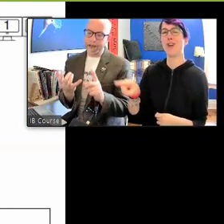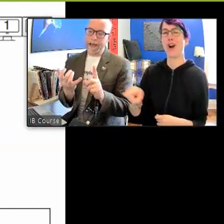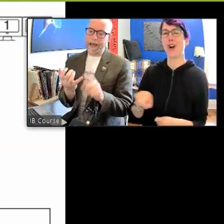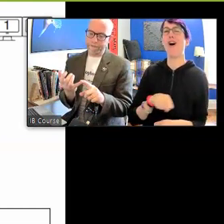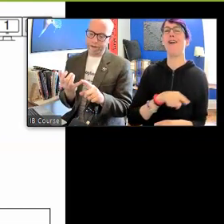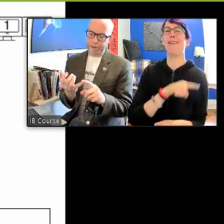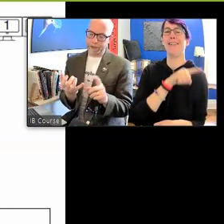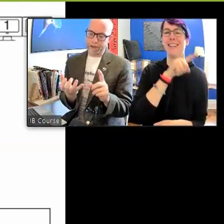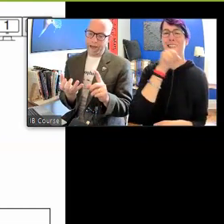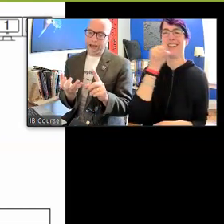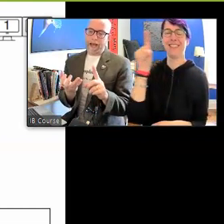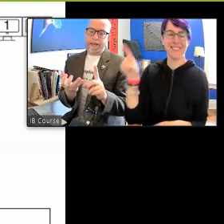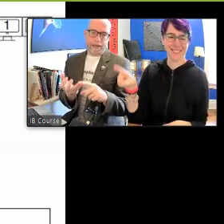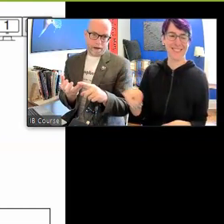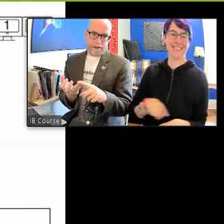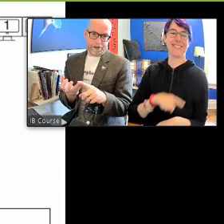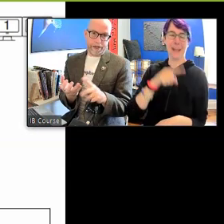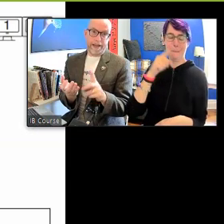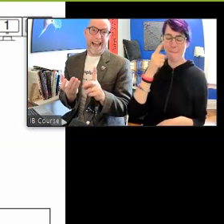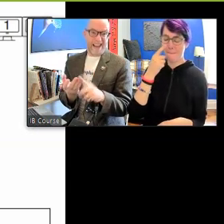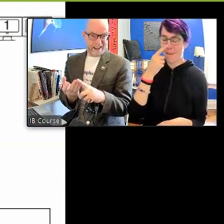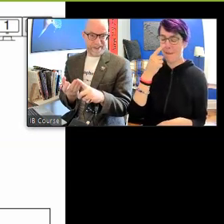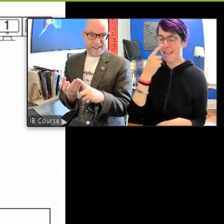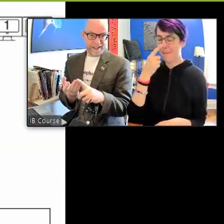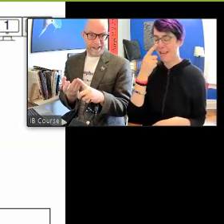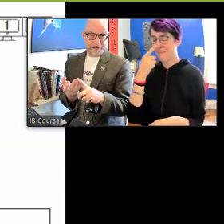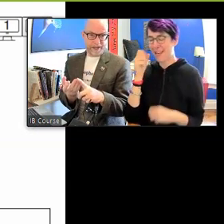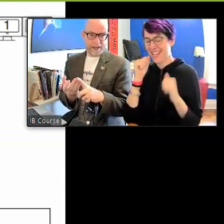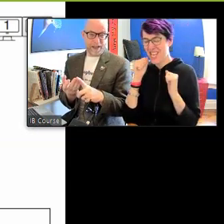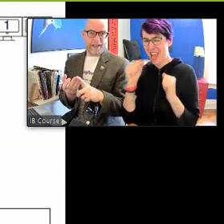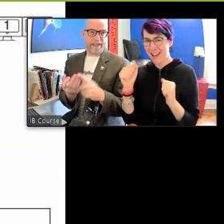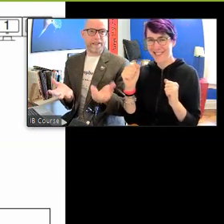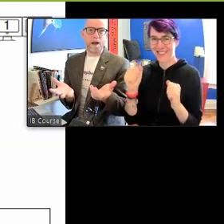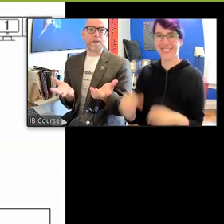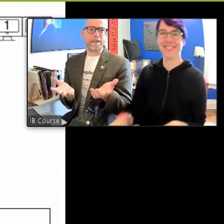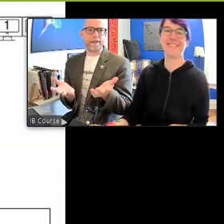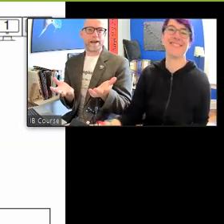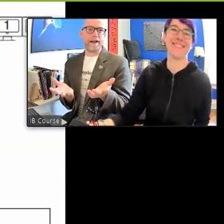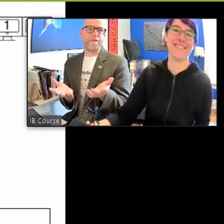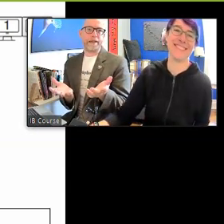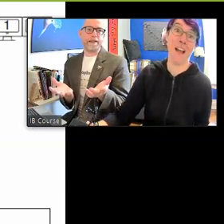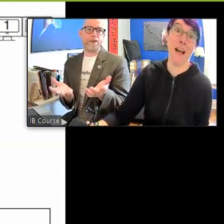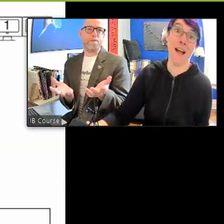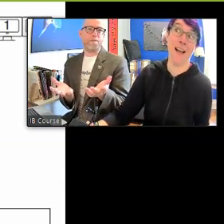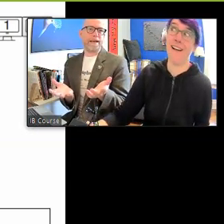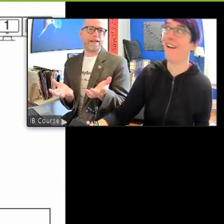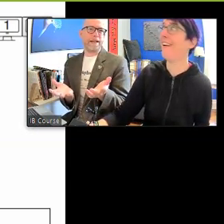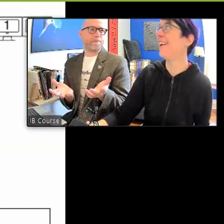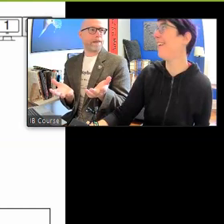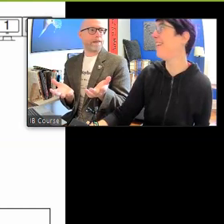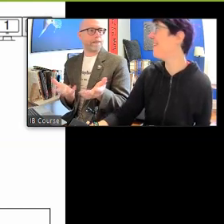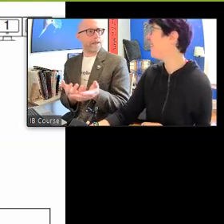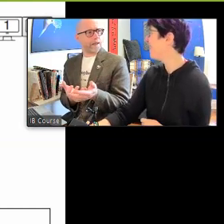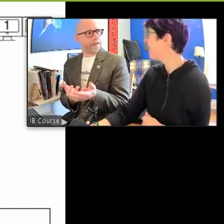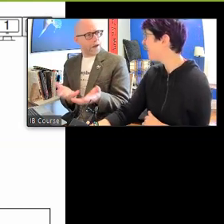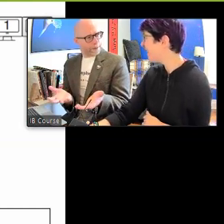linked evolution, ecology, and physiology? This is almost like the kind of thing that you might